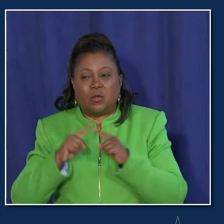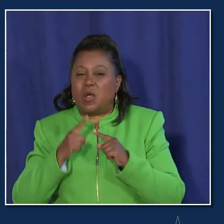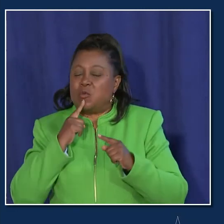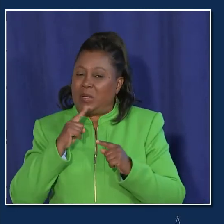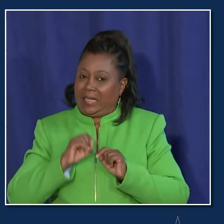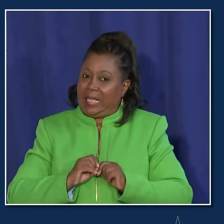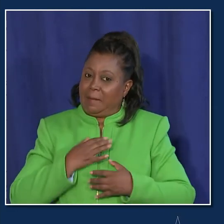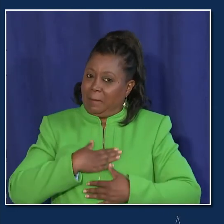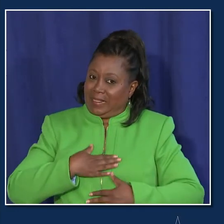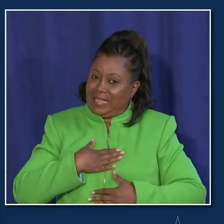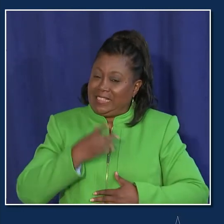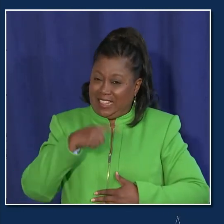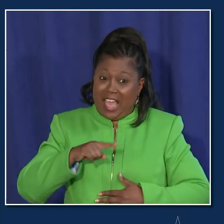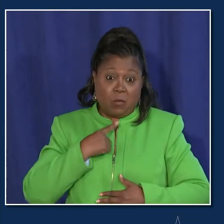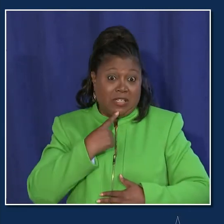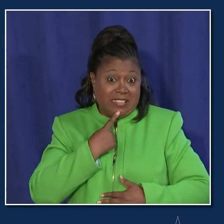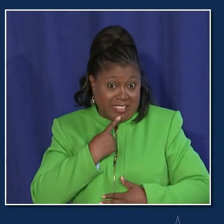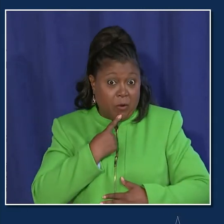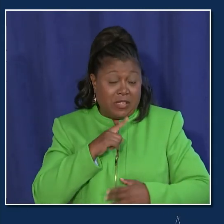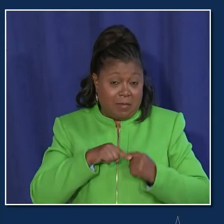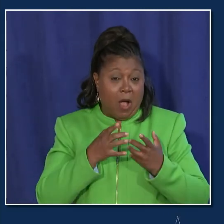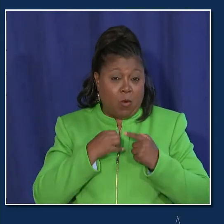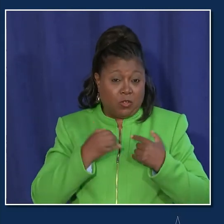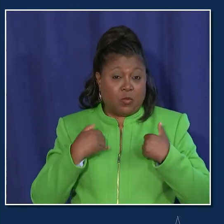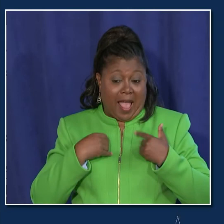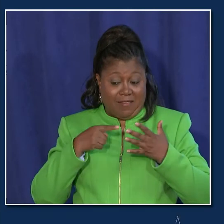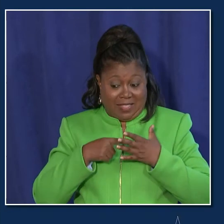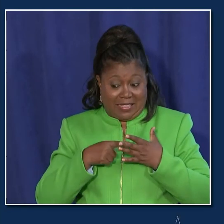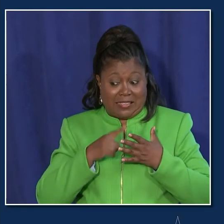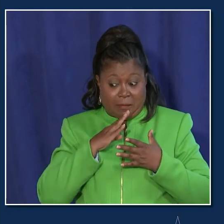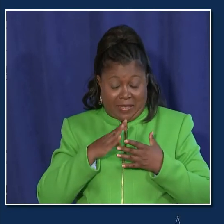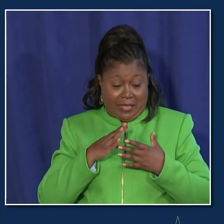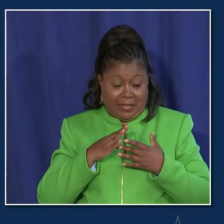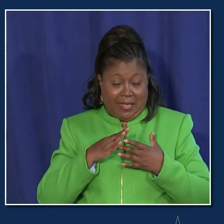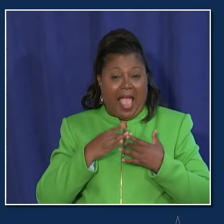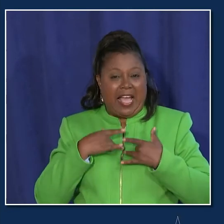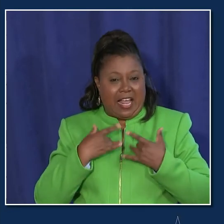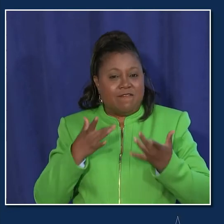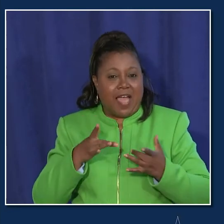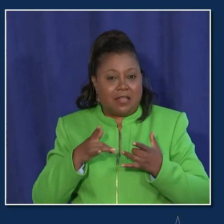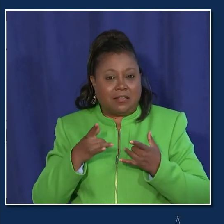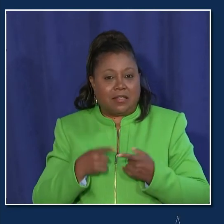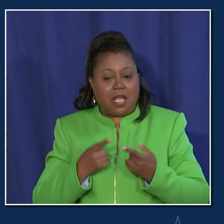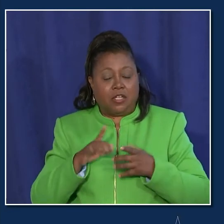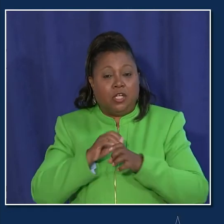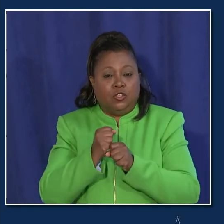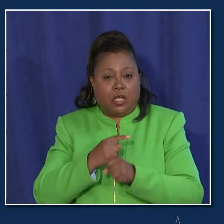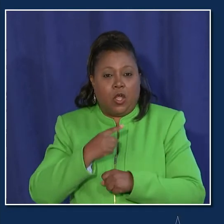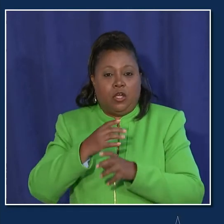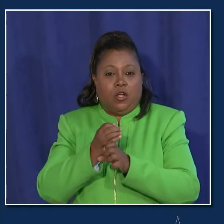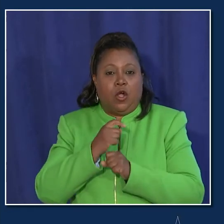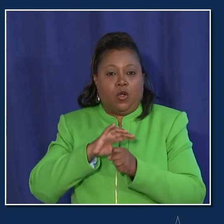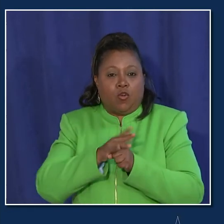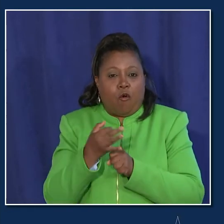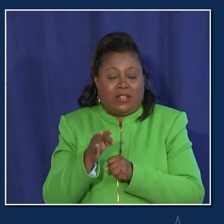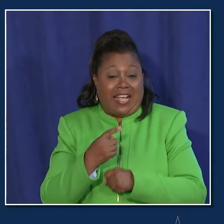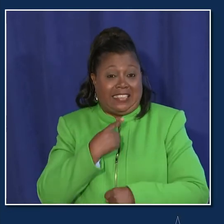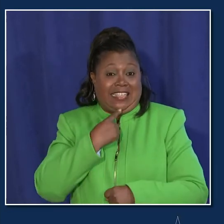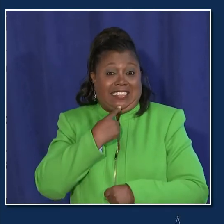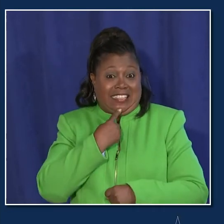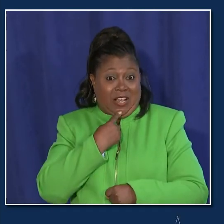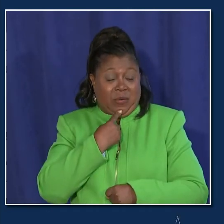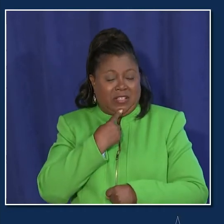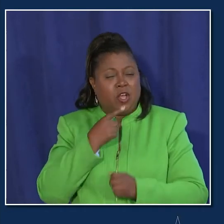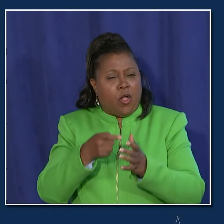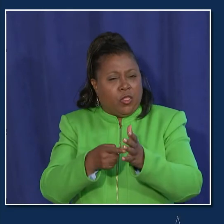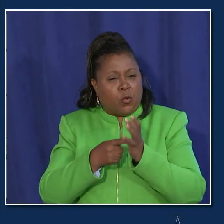really pleased that they were serious about wanting to have this be, an event that took COVID seriously. And so the requirement